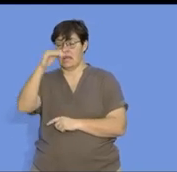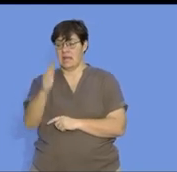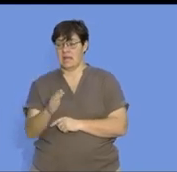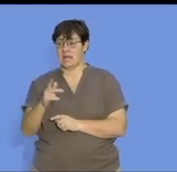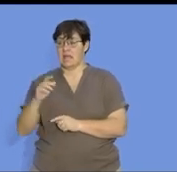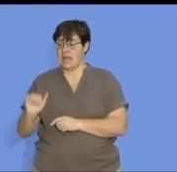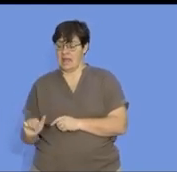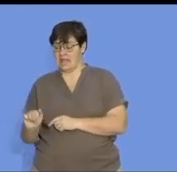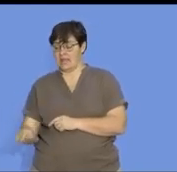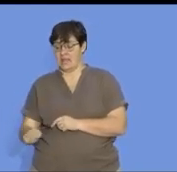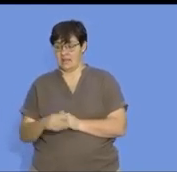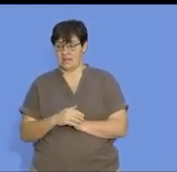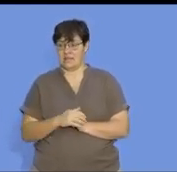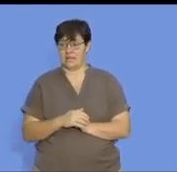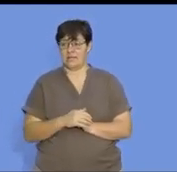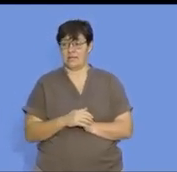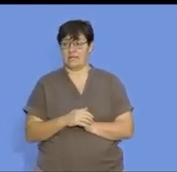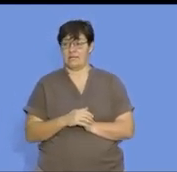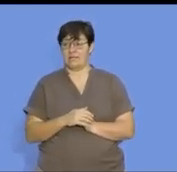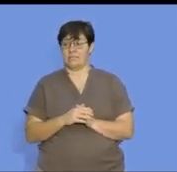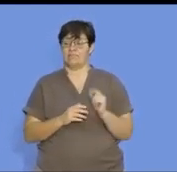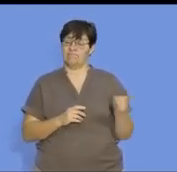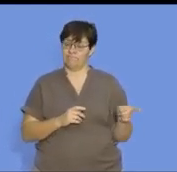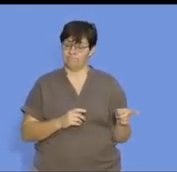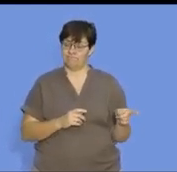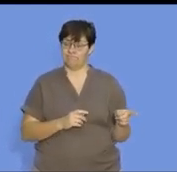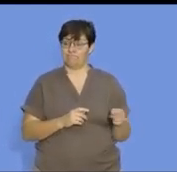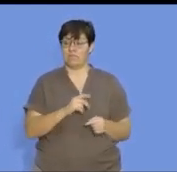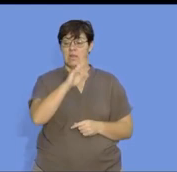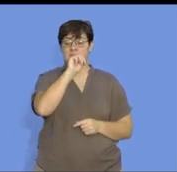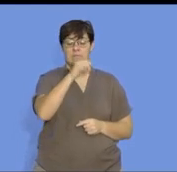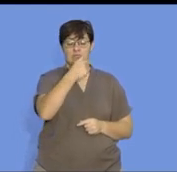A. At the top, this was mgh.